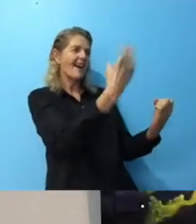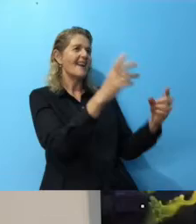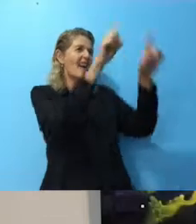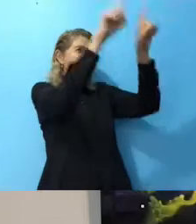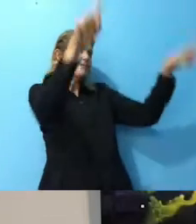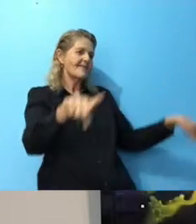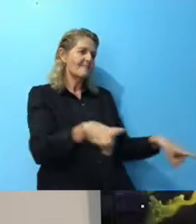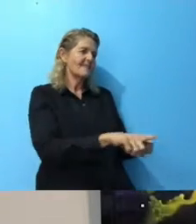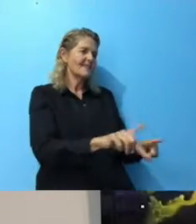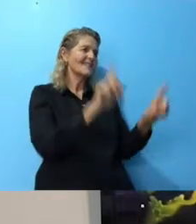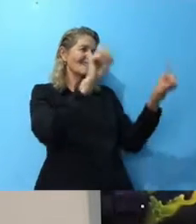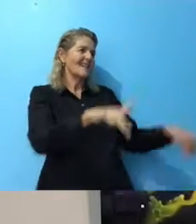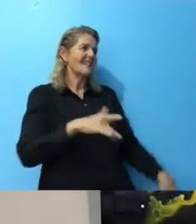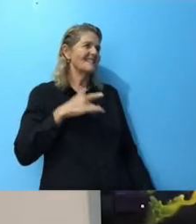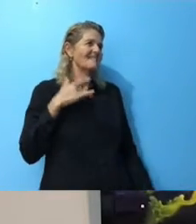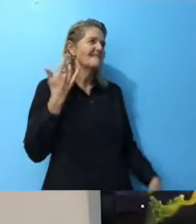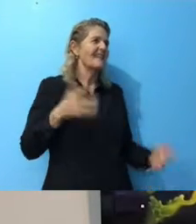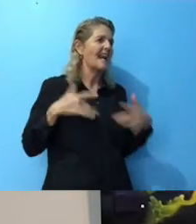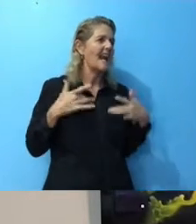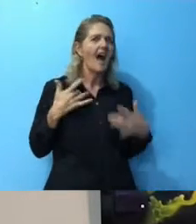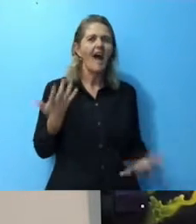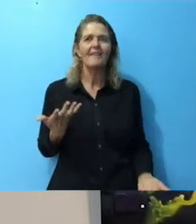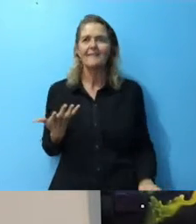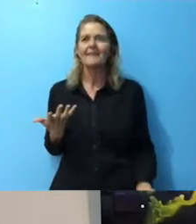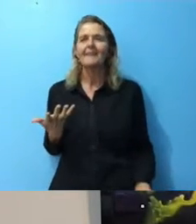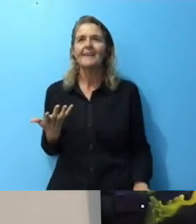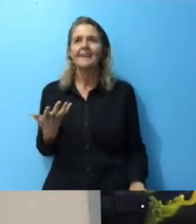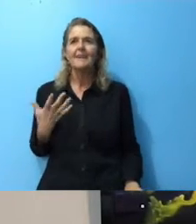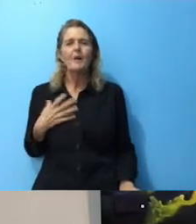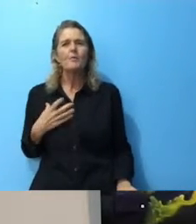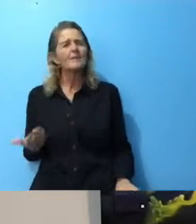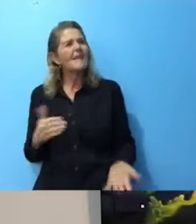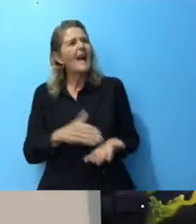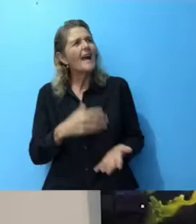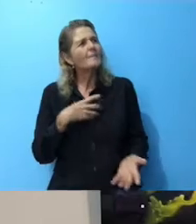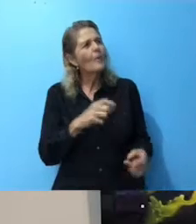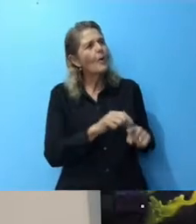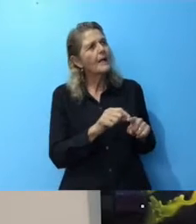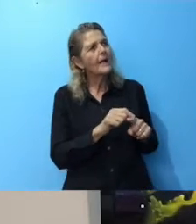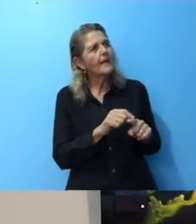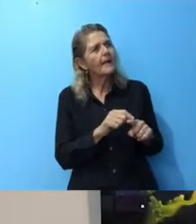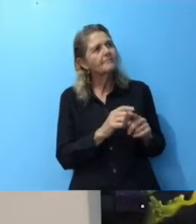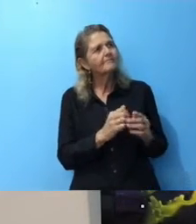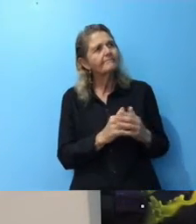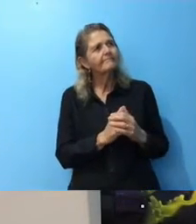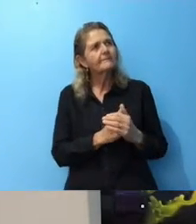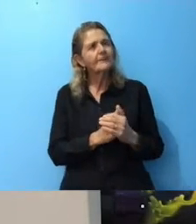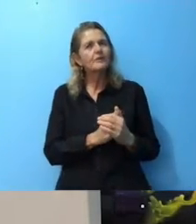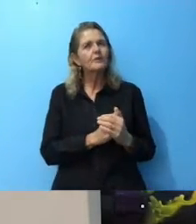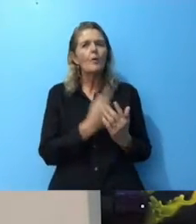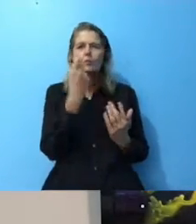come alive a little bit. But I feel like I want to bring a little bit more colour back into this just before I finish, as again that